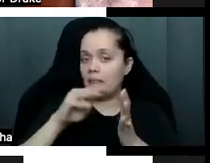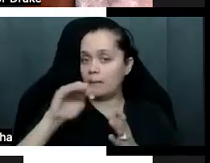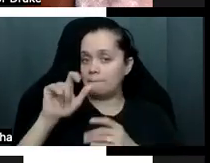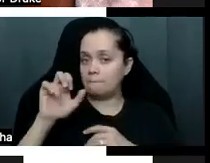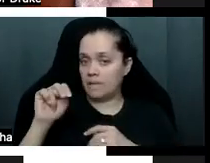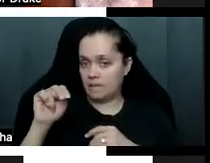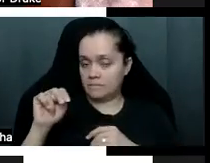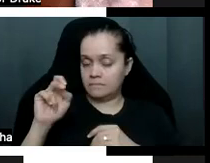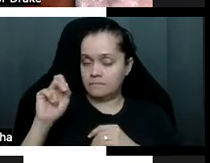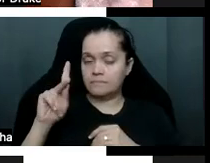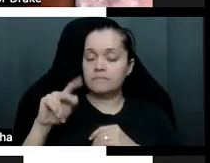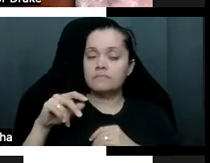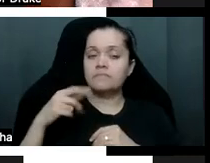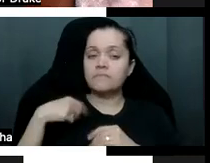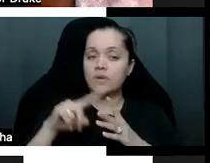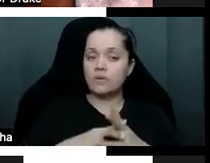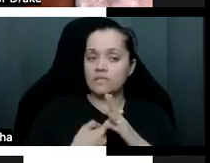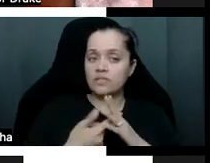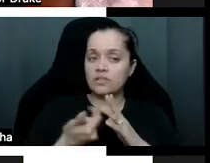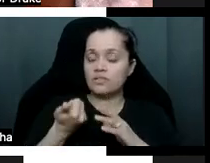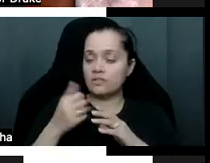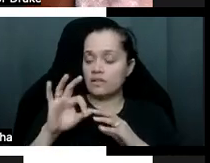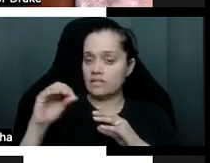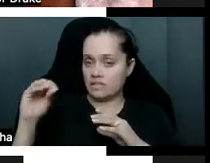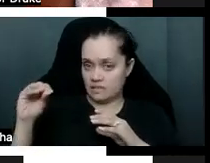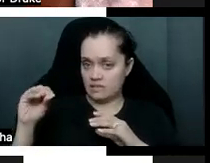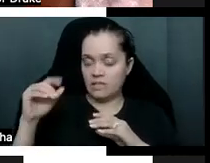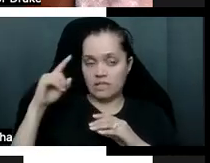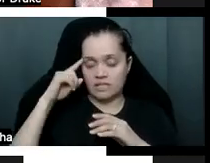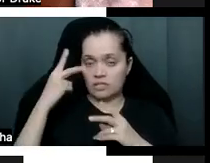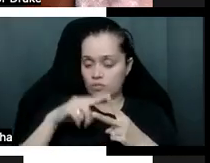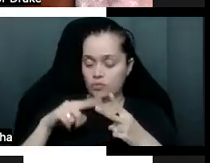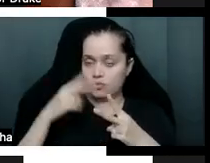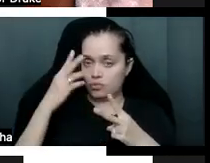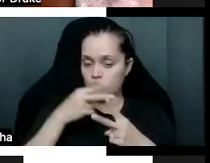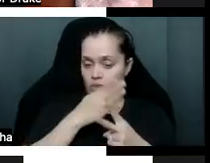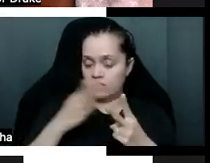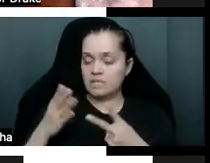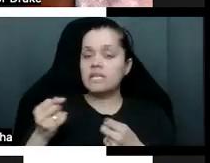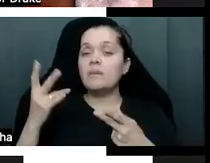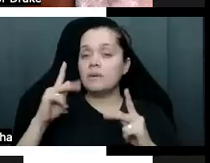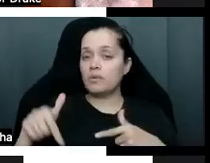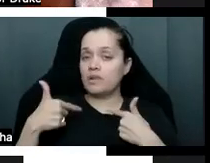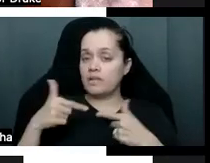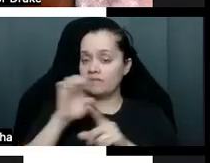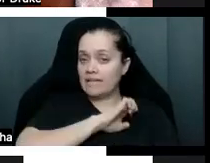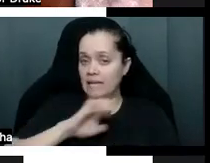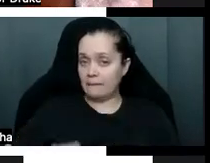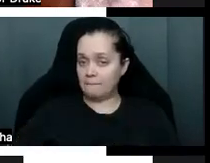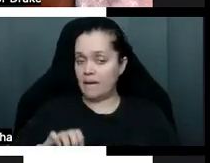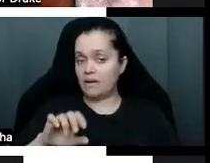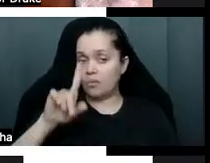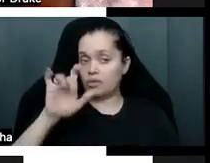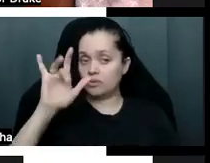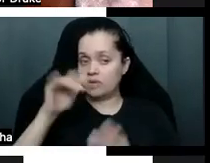million. Okay, so we can start in 1900 and we can think about it in two ways. We can say how many people were in the empire, 125